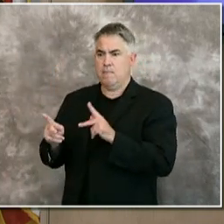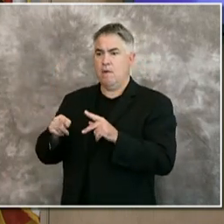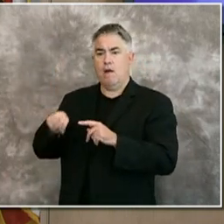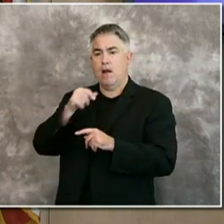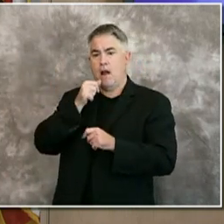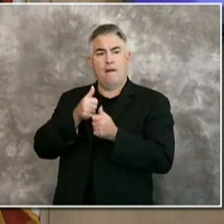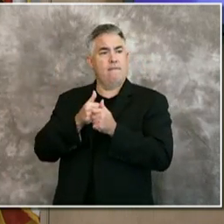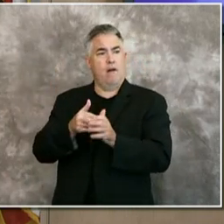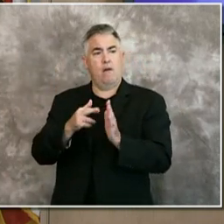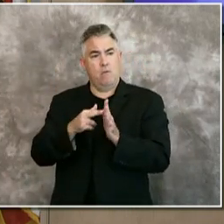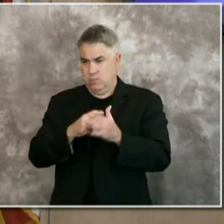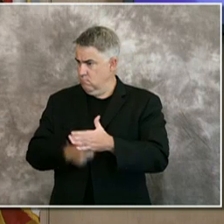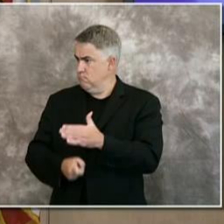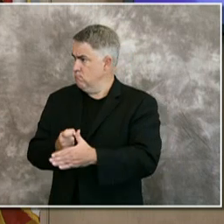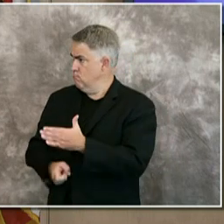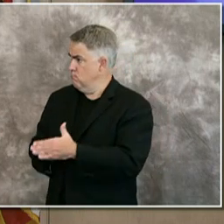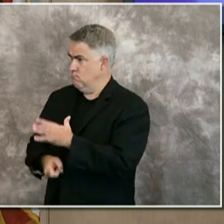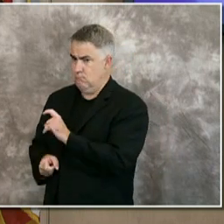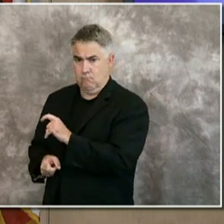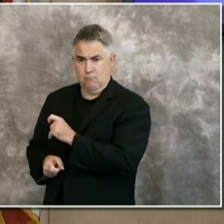mandatory mask